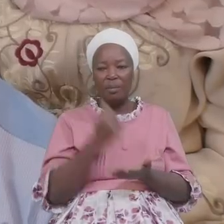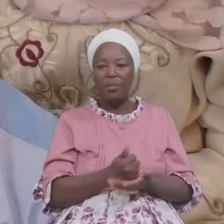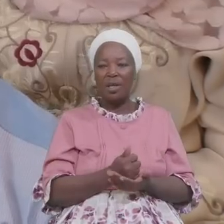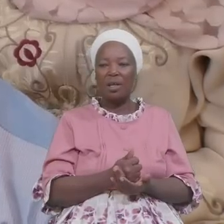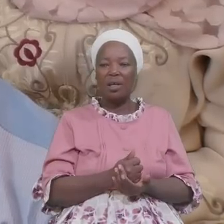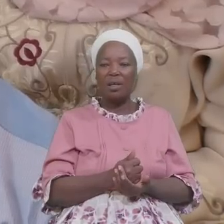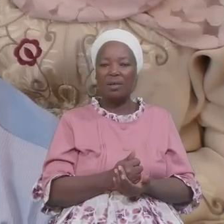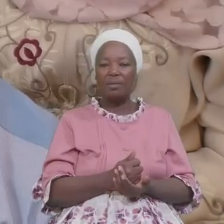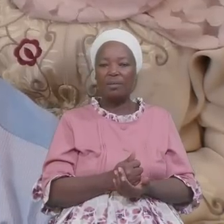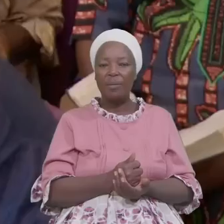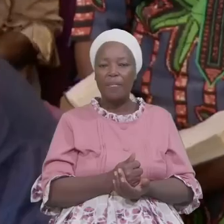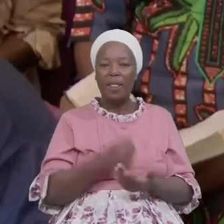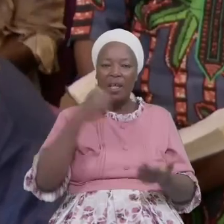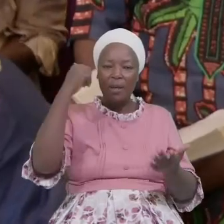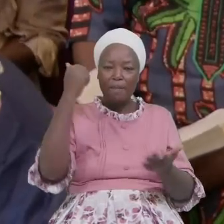Amen. Amen.